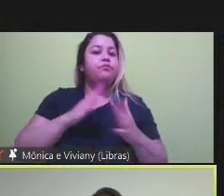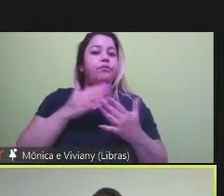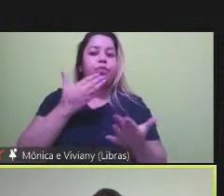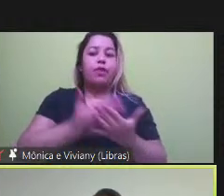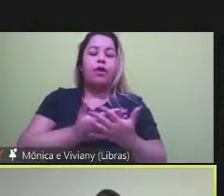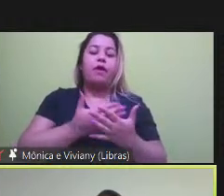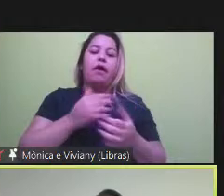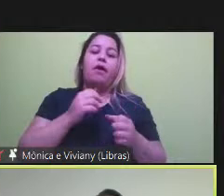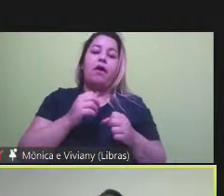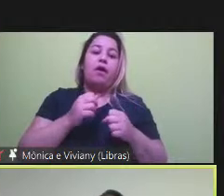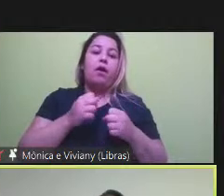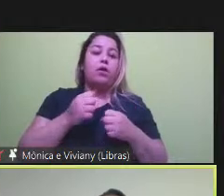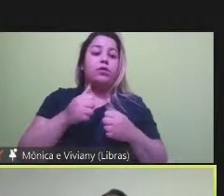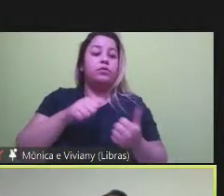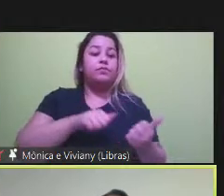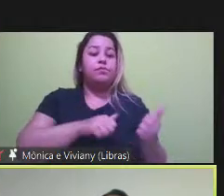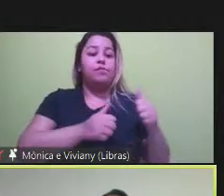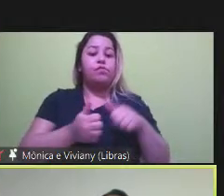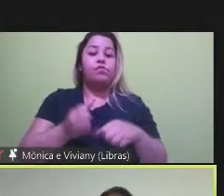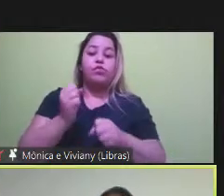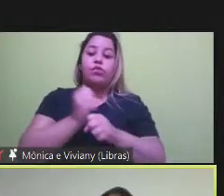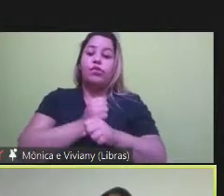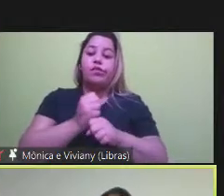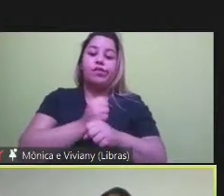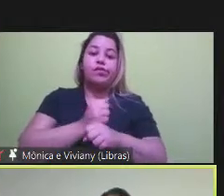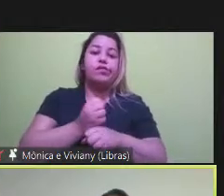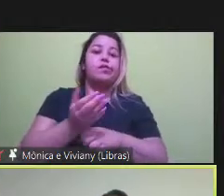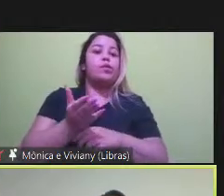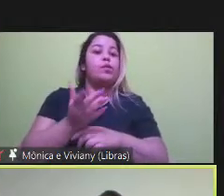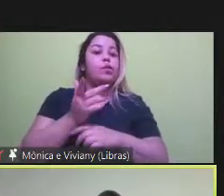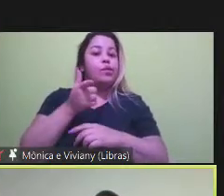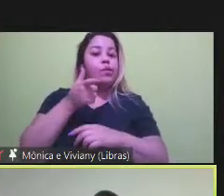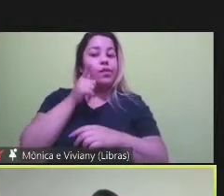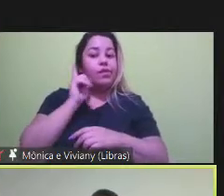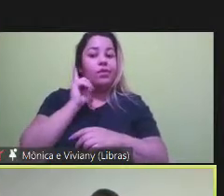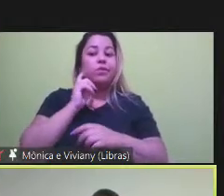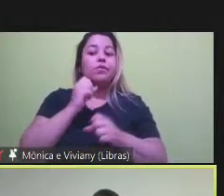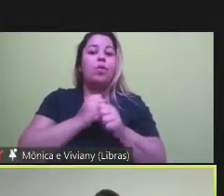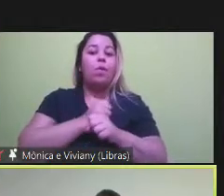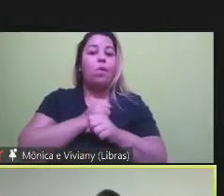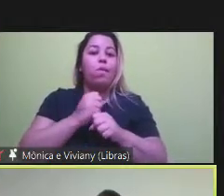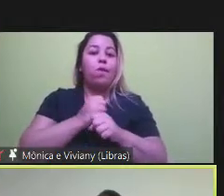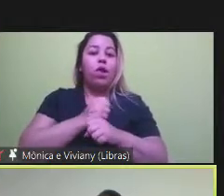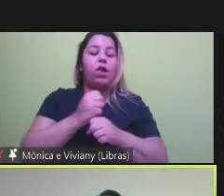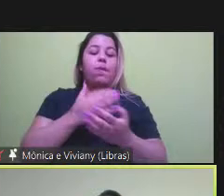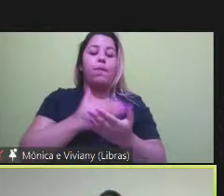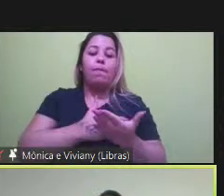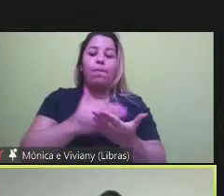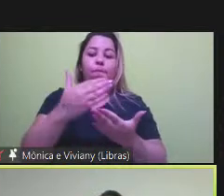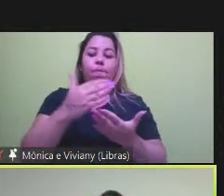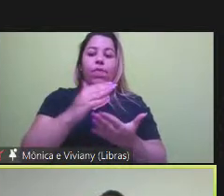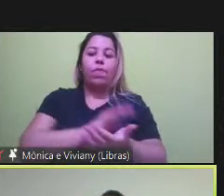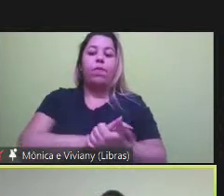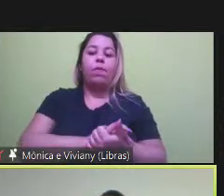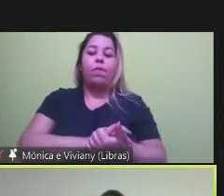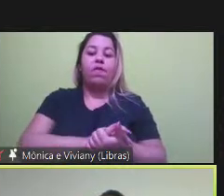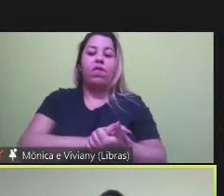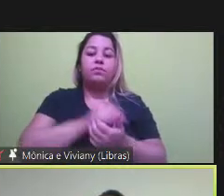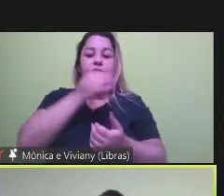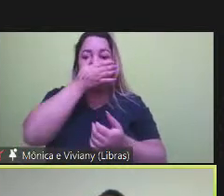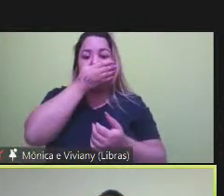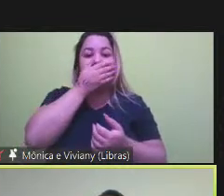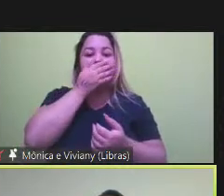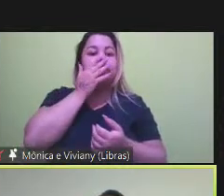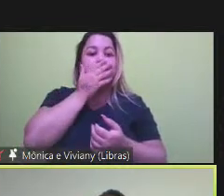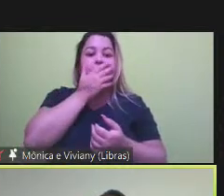to make this evaluation of the previous year and the planning for the year that is beginning right